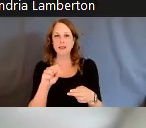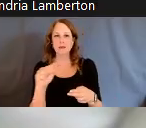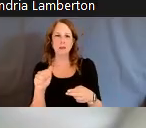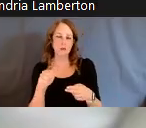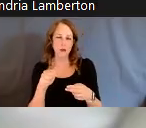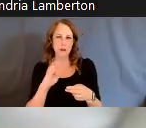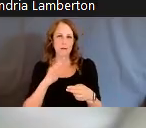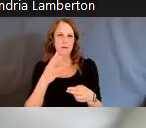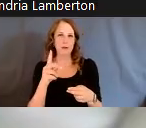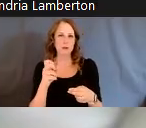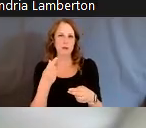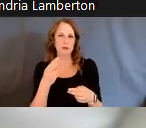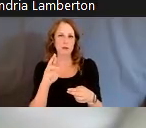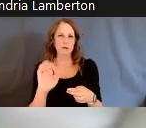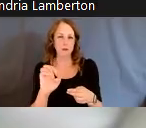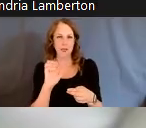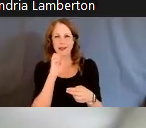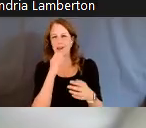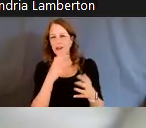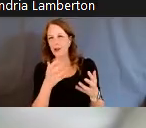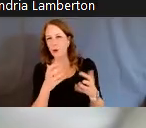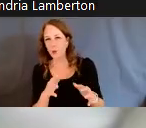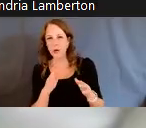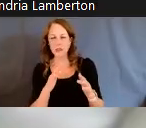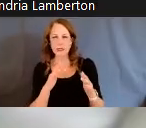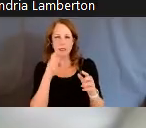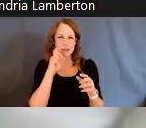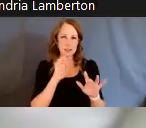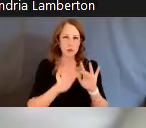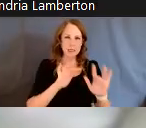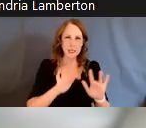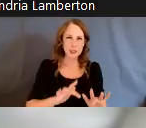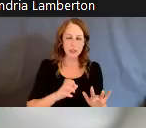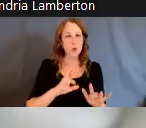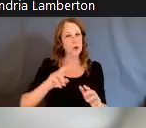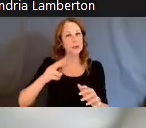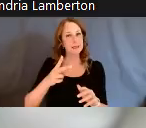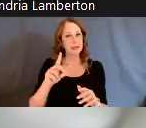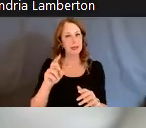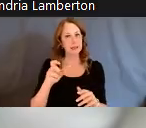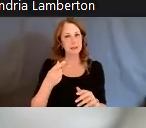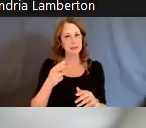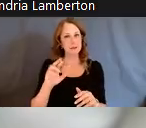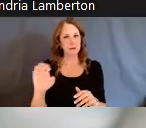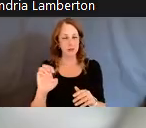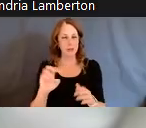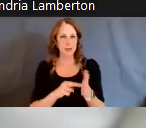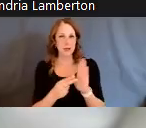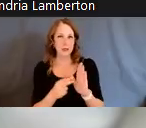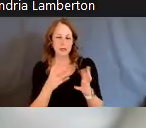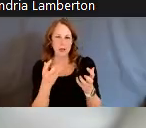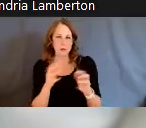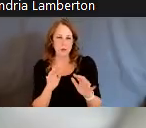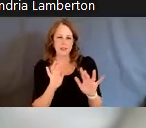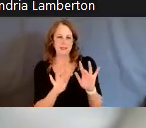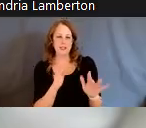sexual touching. It could also be charged as an assault in the second degree, which is just an unwanted and offensive touching